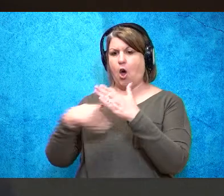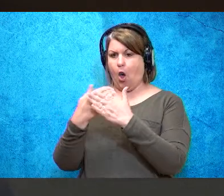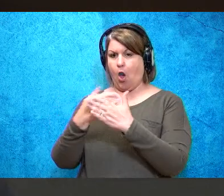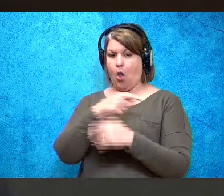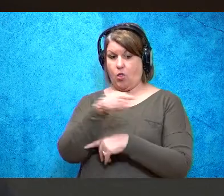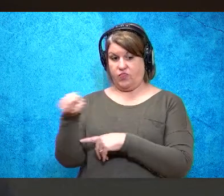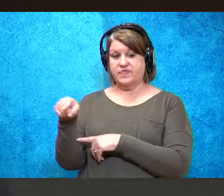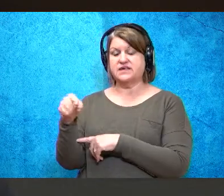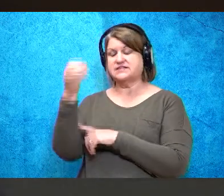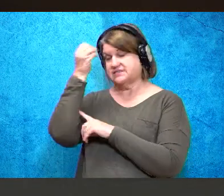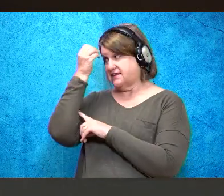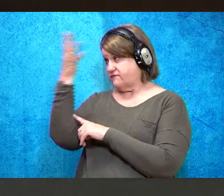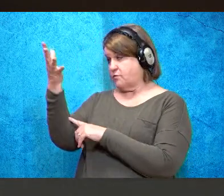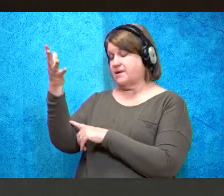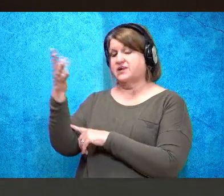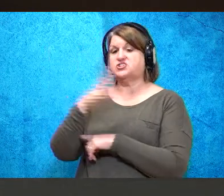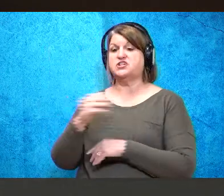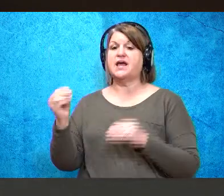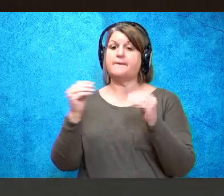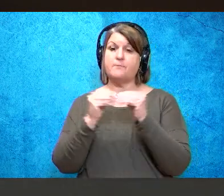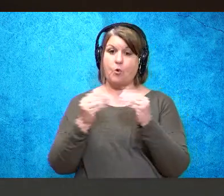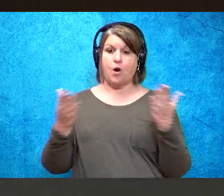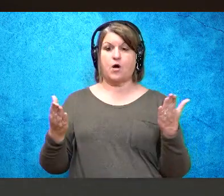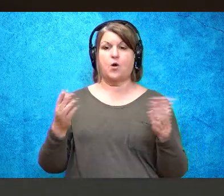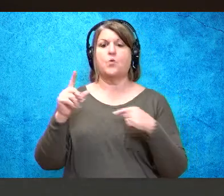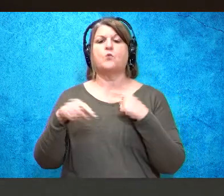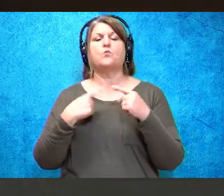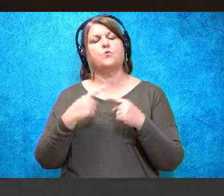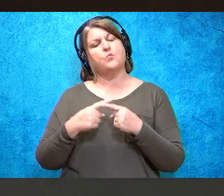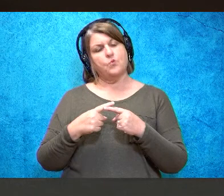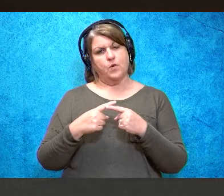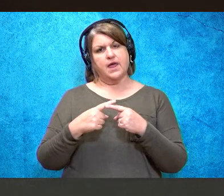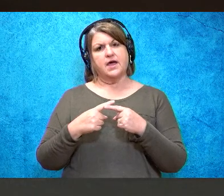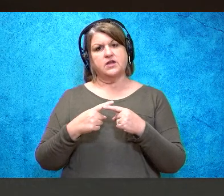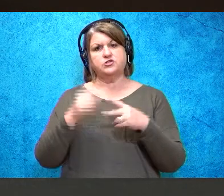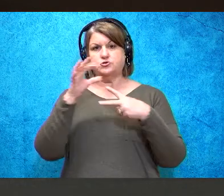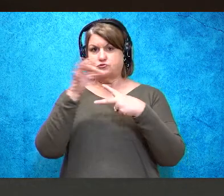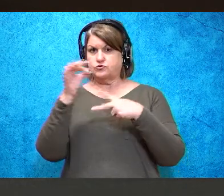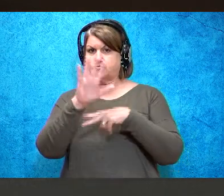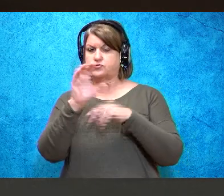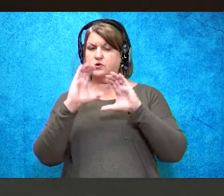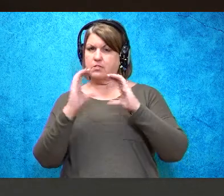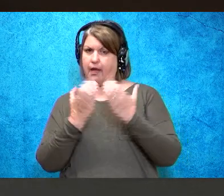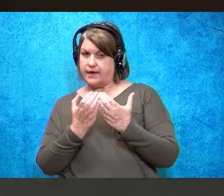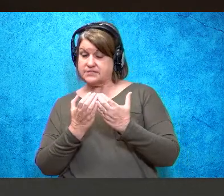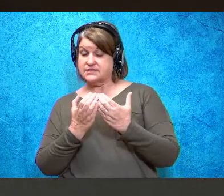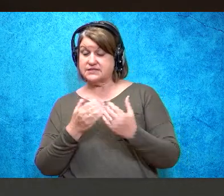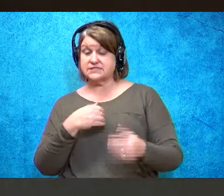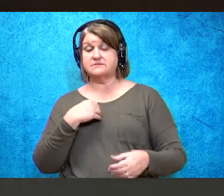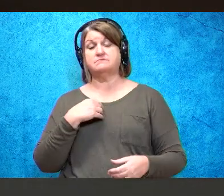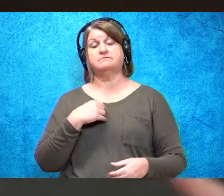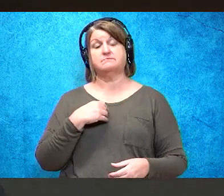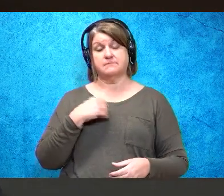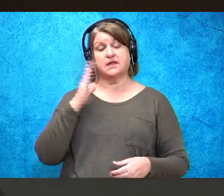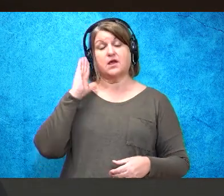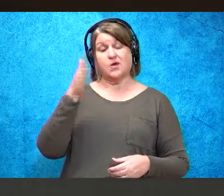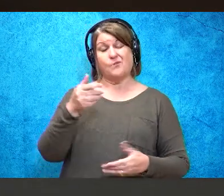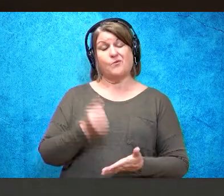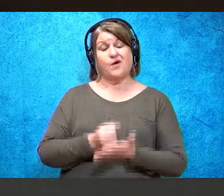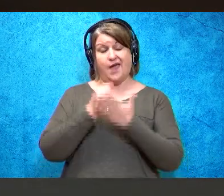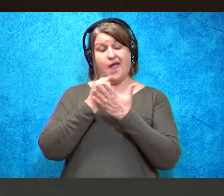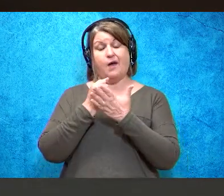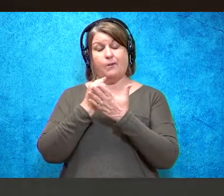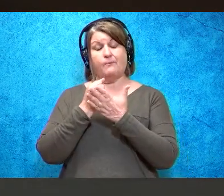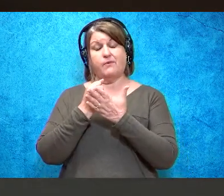information and more. So when you're making your course selections, it would be helpful to you to